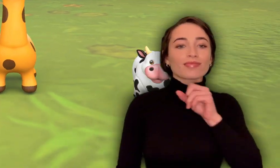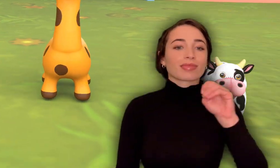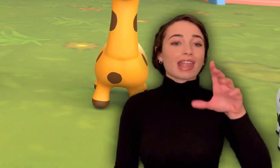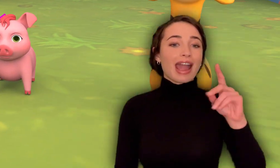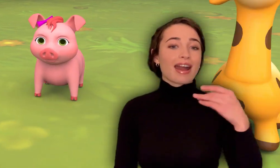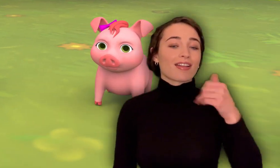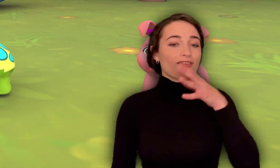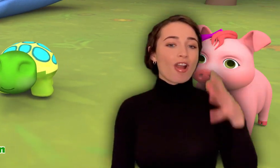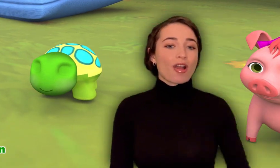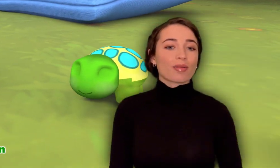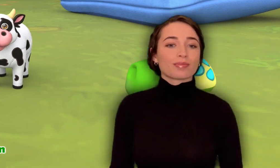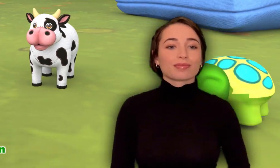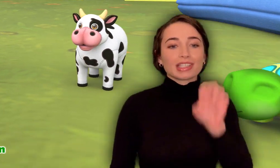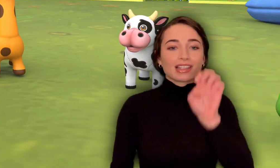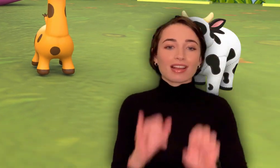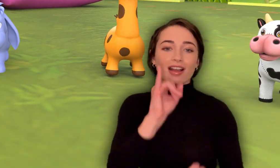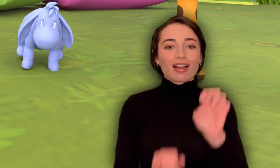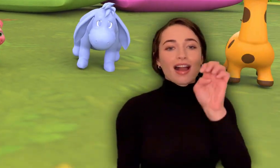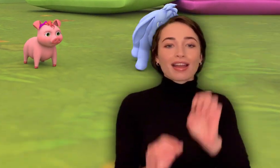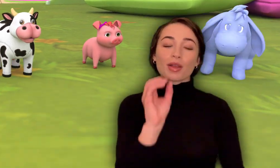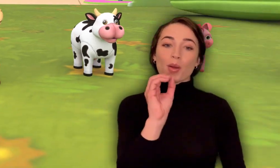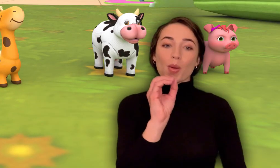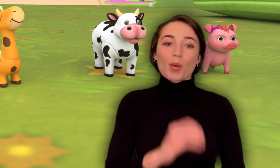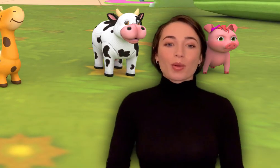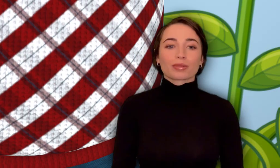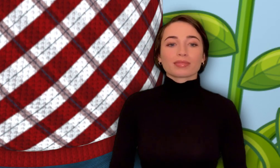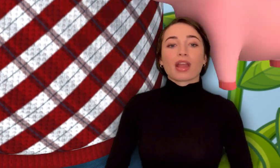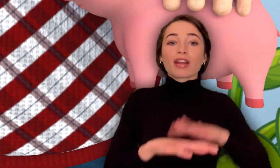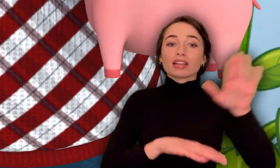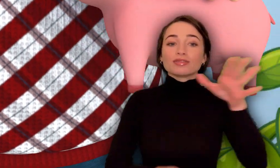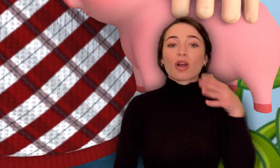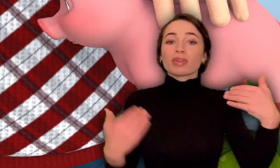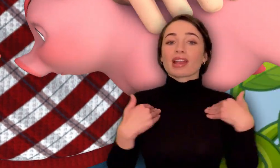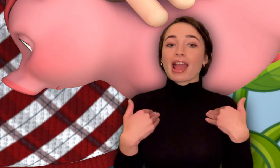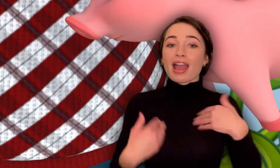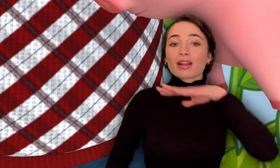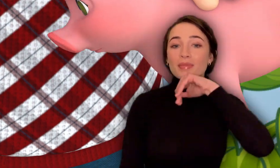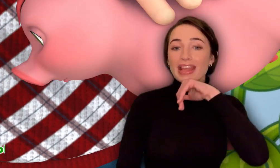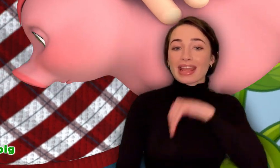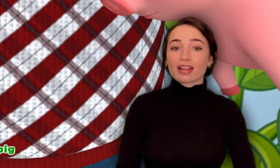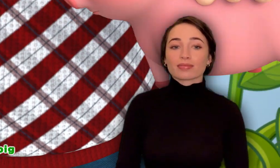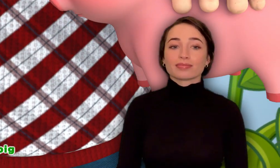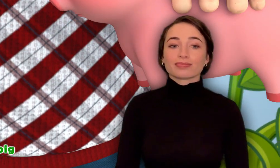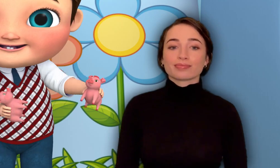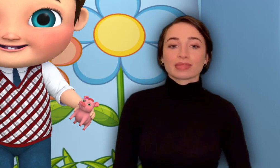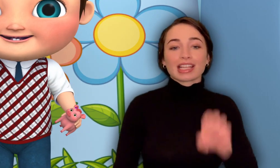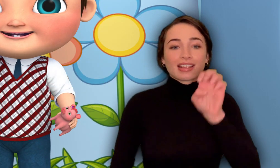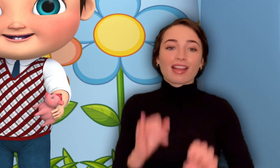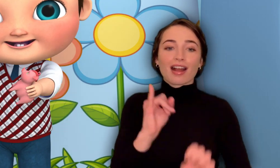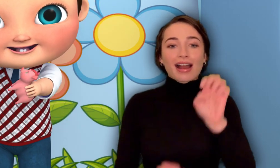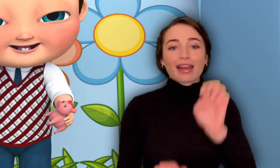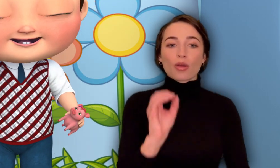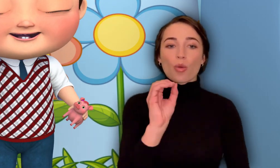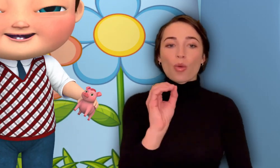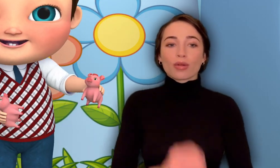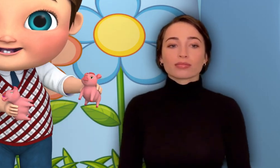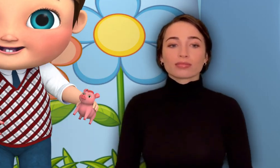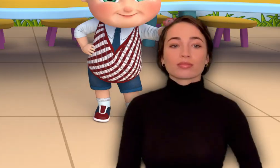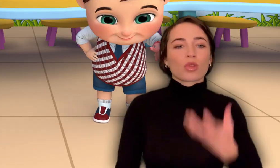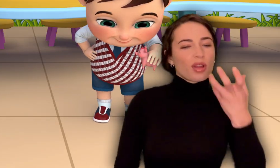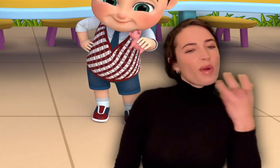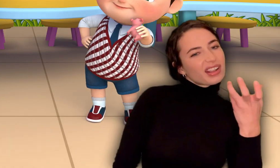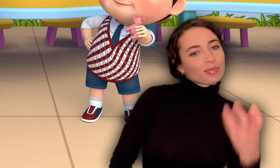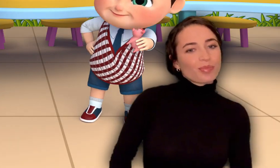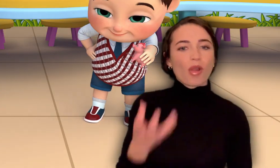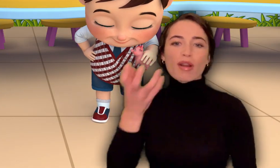Old Macdonald had a farm, E-I-E-I-O. And on his farm he had a pig, E-I-E-I-O.